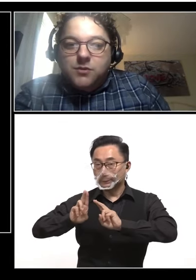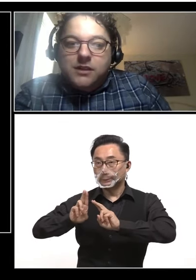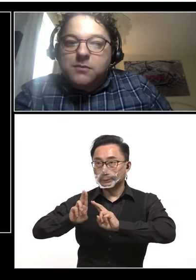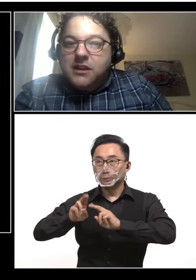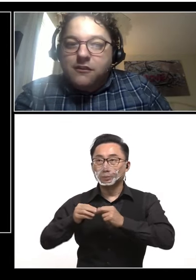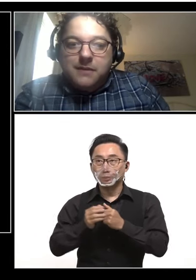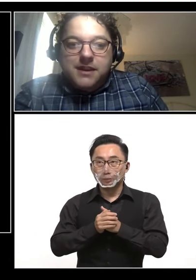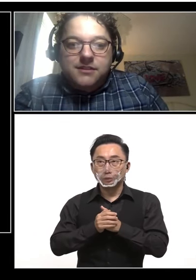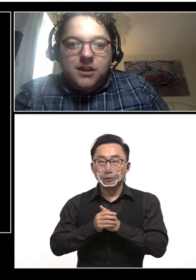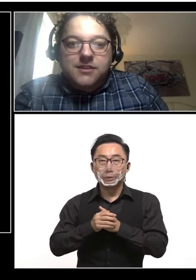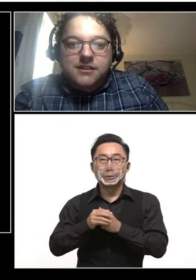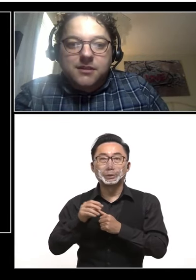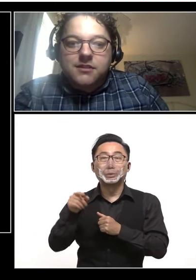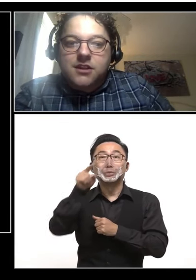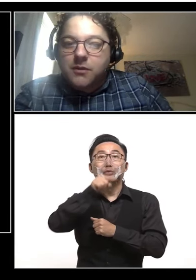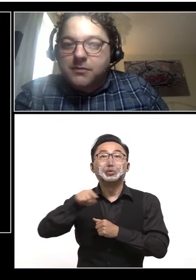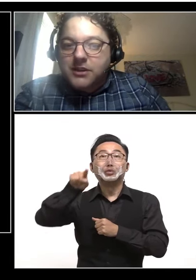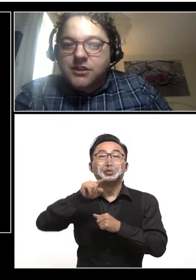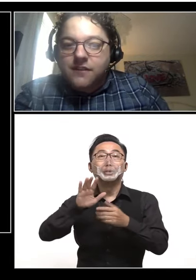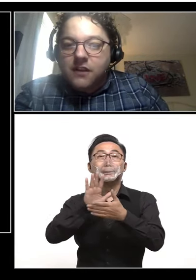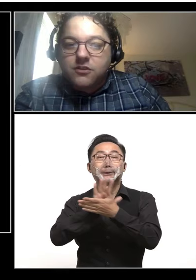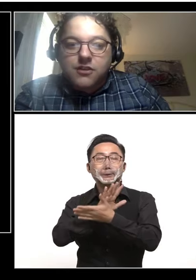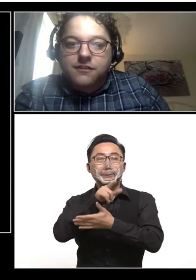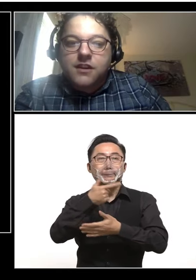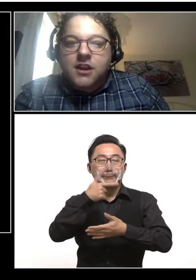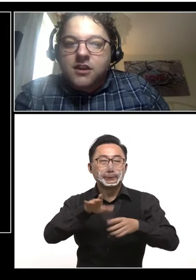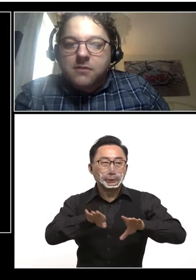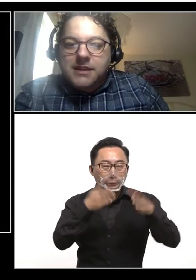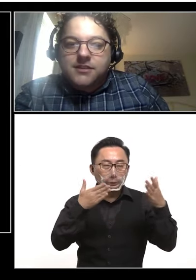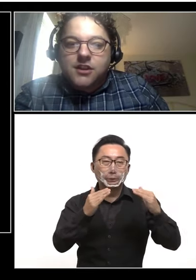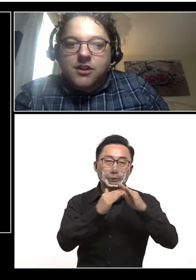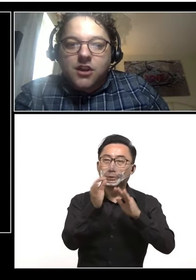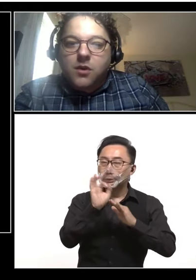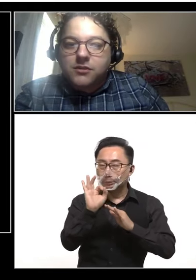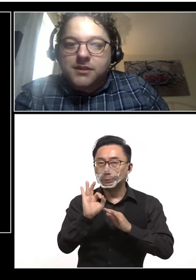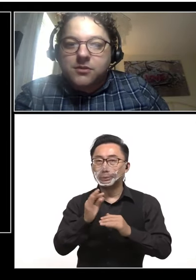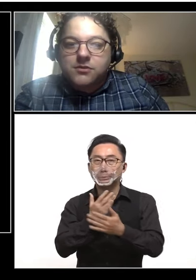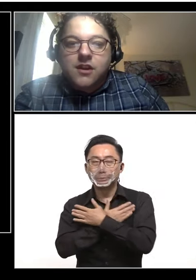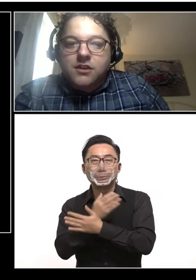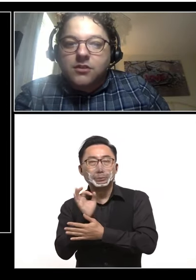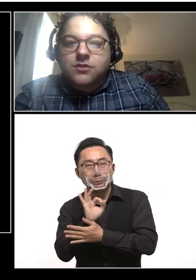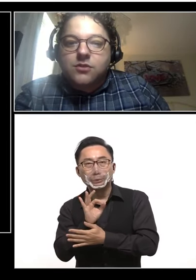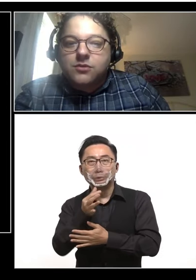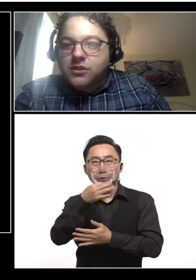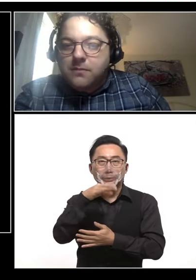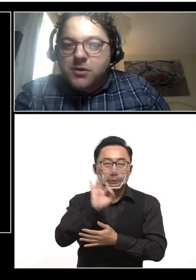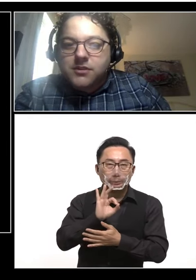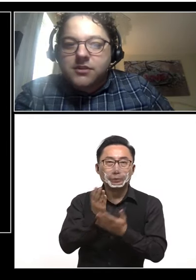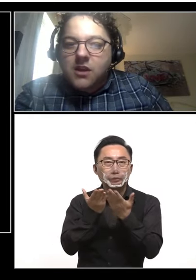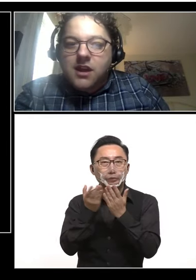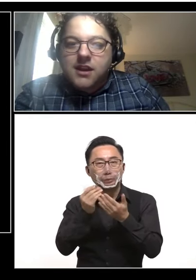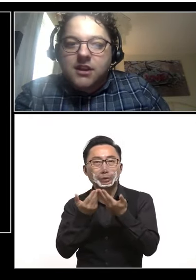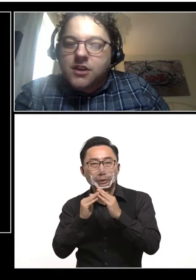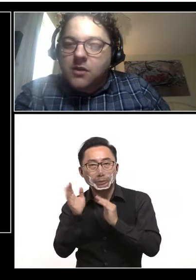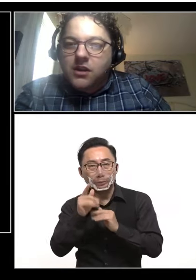no families, no sentiment, no expression of love or grief, no medicine, no hospitals, no schools, no books, no